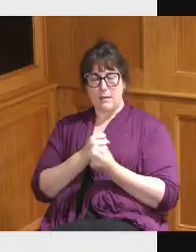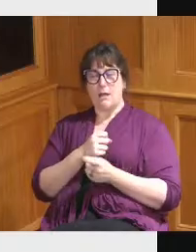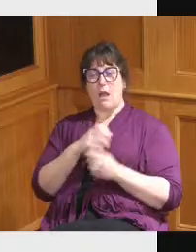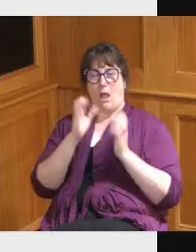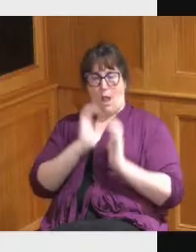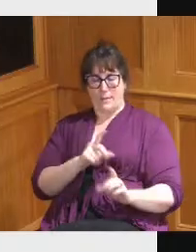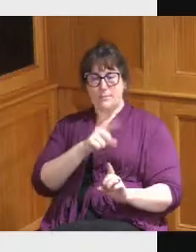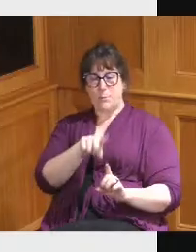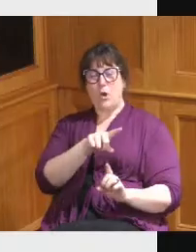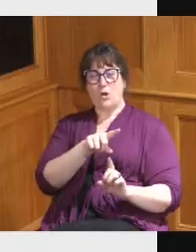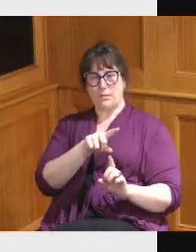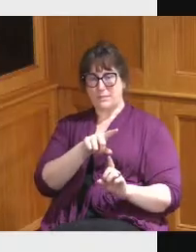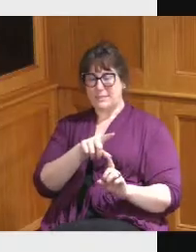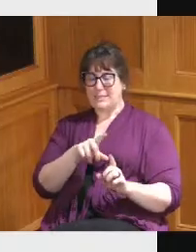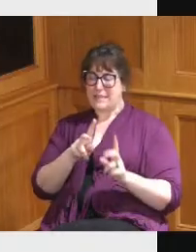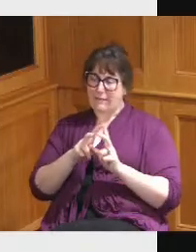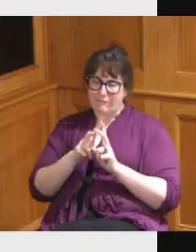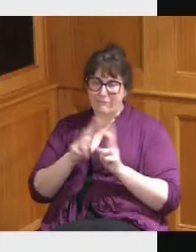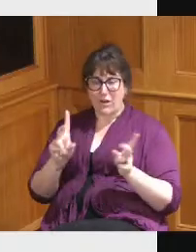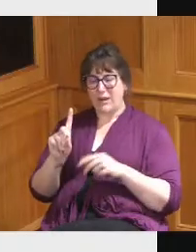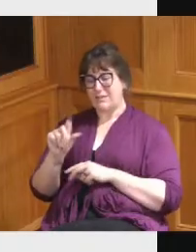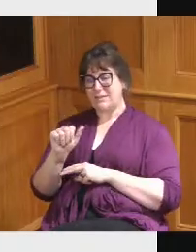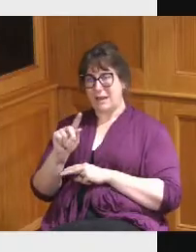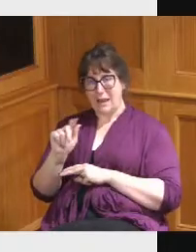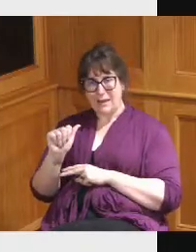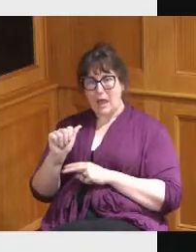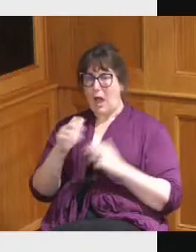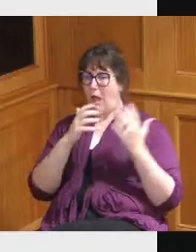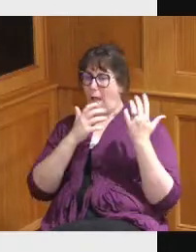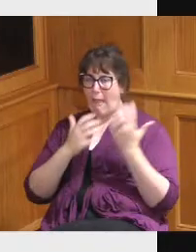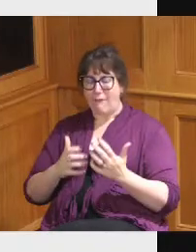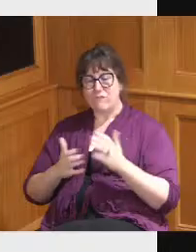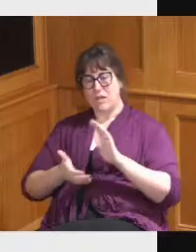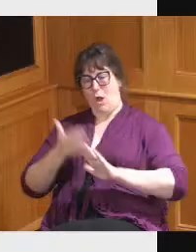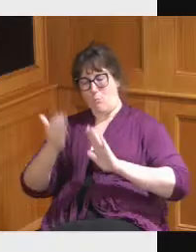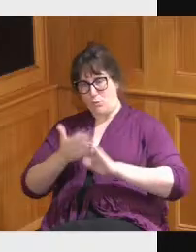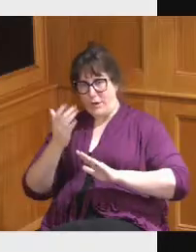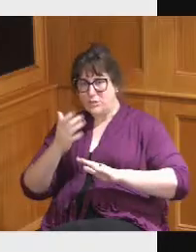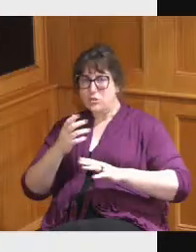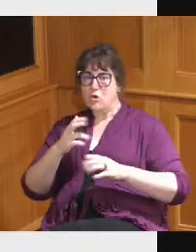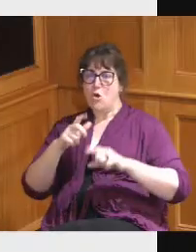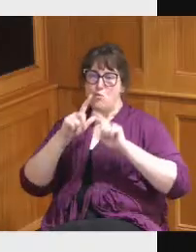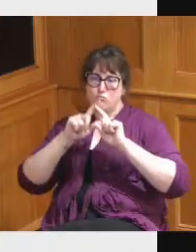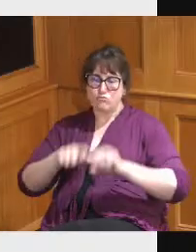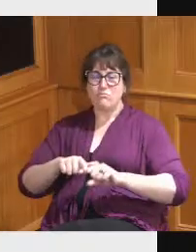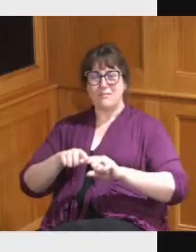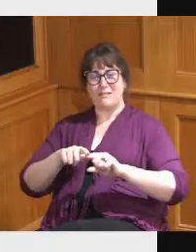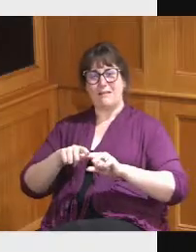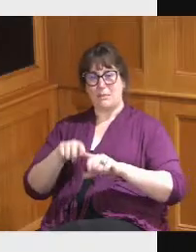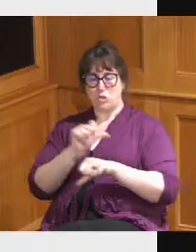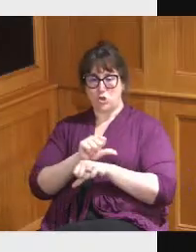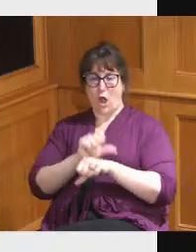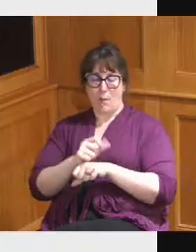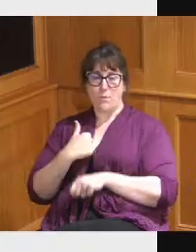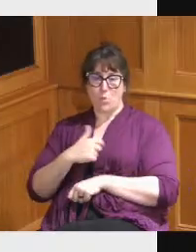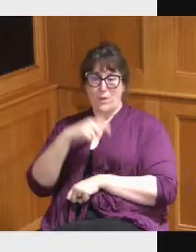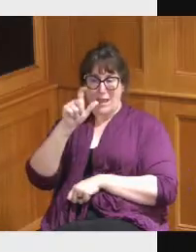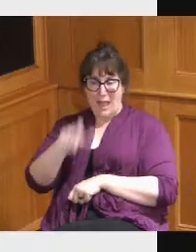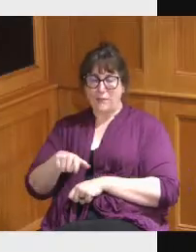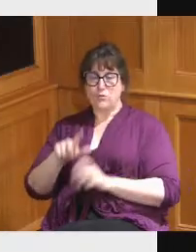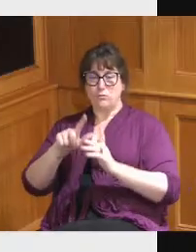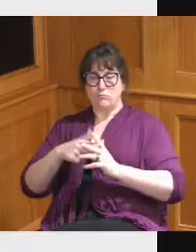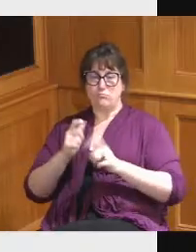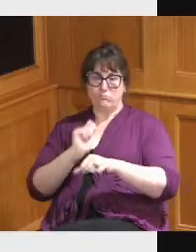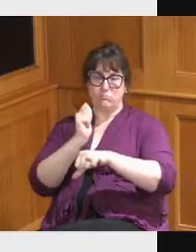it is a very data-heavy and operational-heavy task that would have to be implemented,